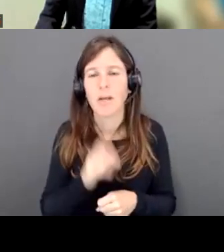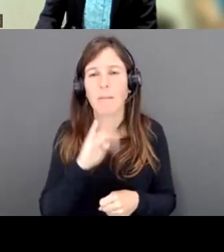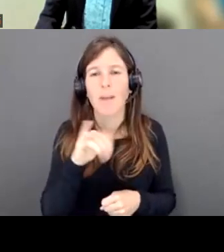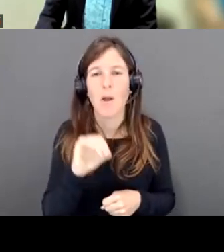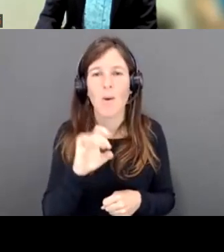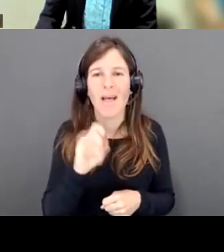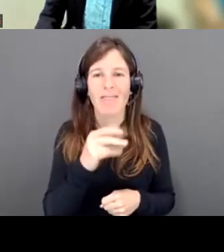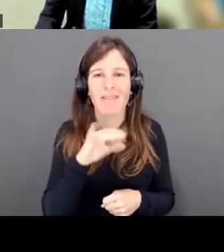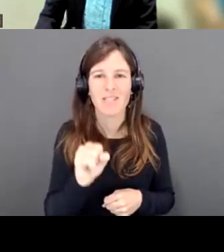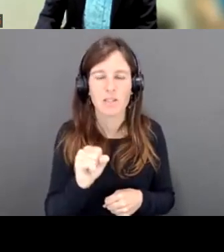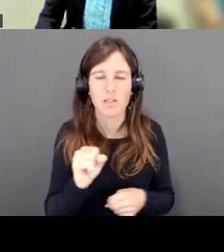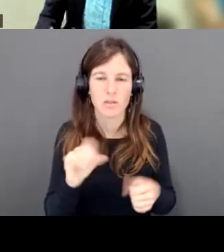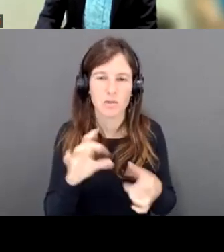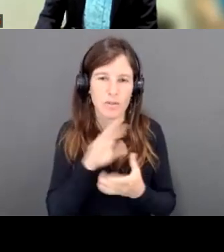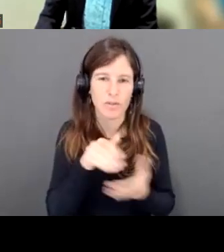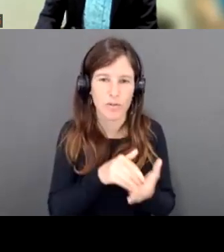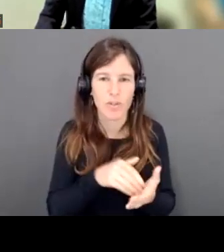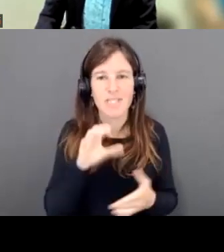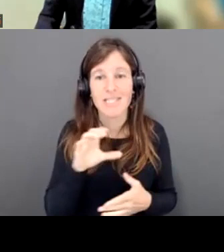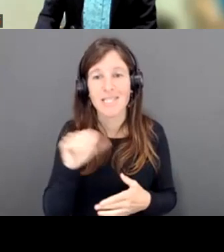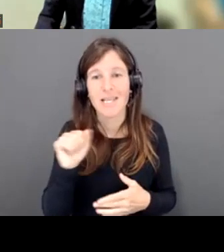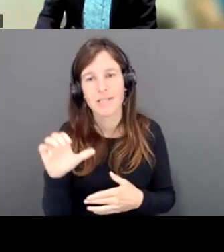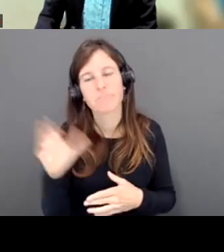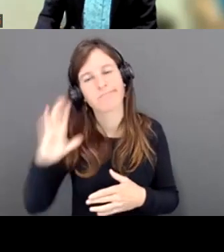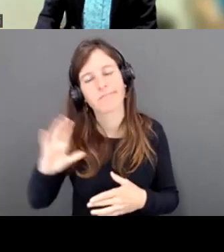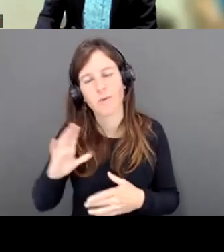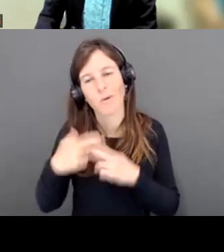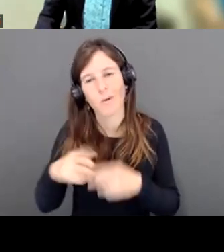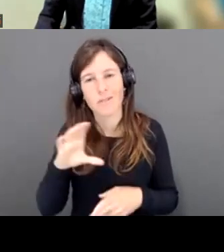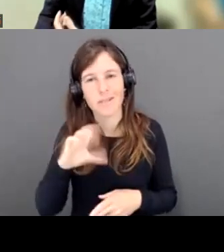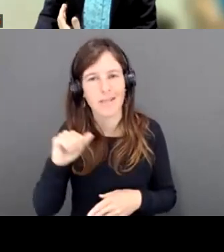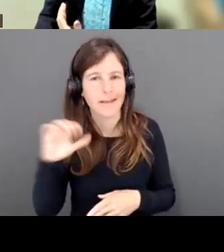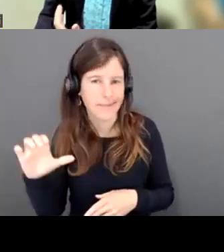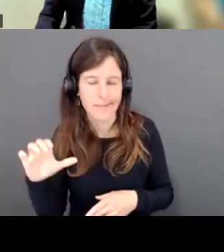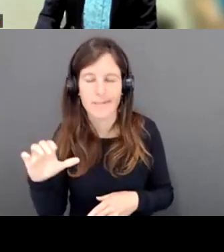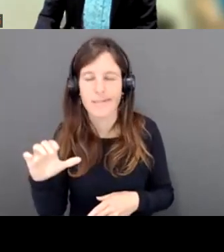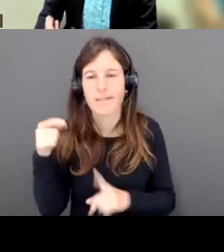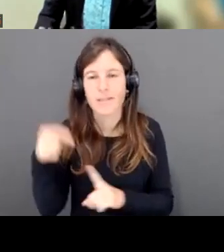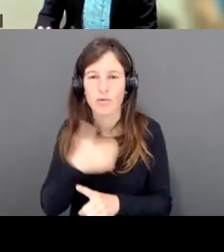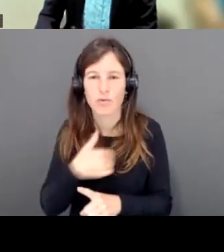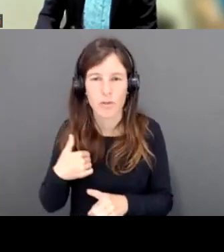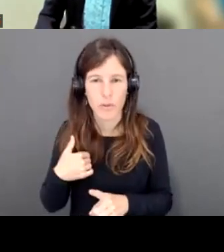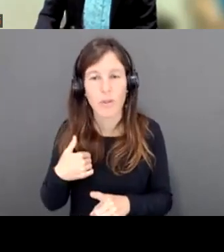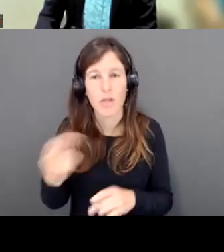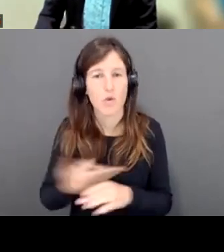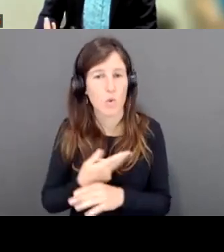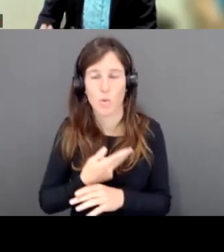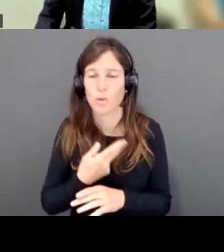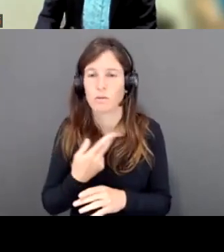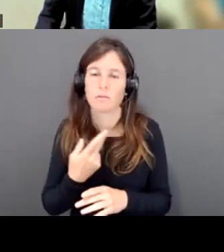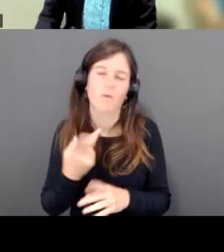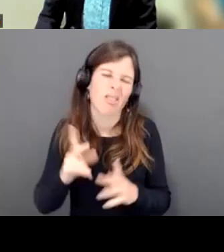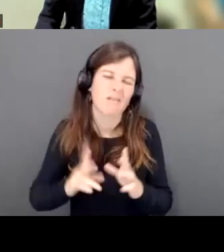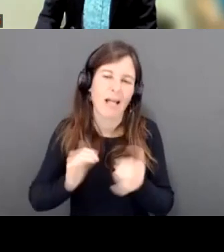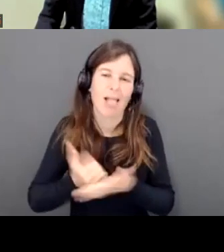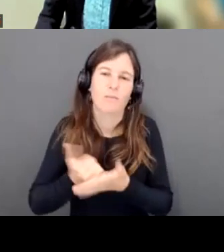and at CCAC, the former CCAC of Toronto, helped really developed this tool, and people